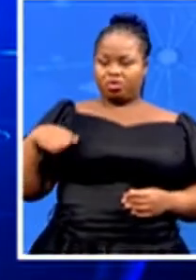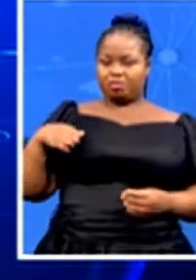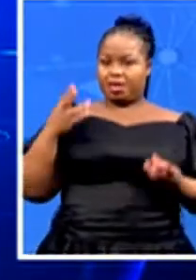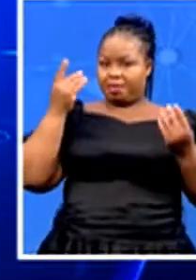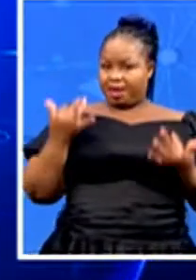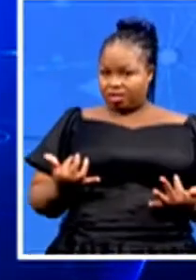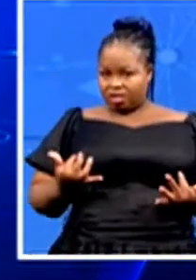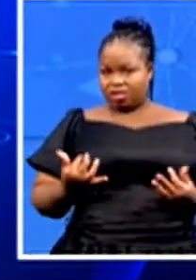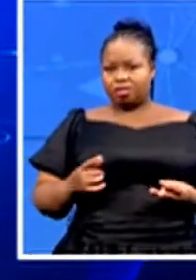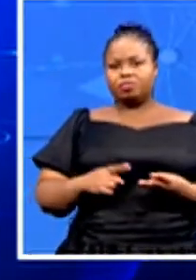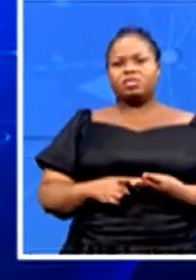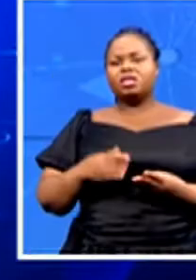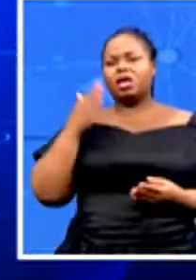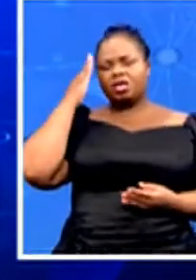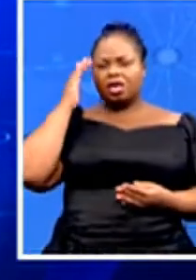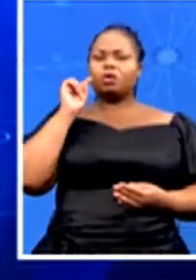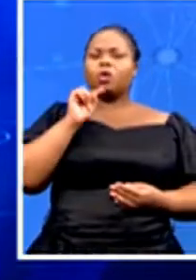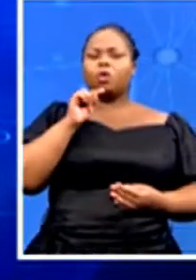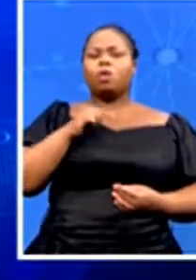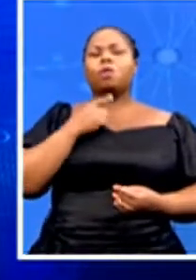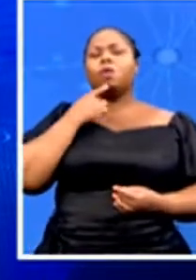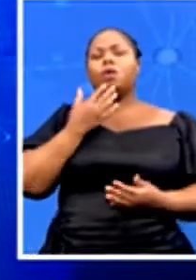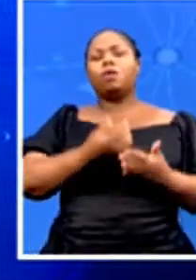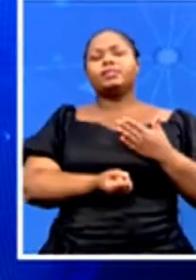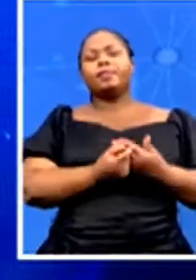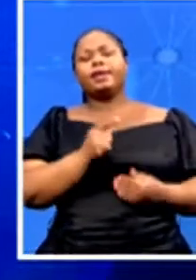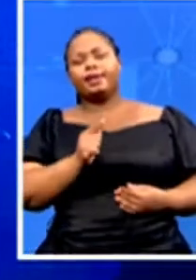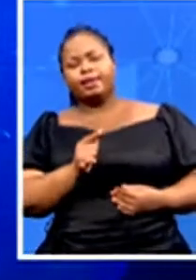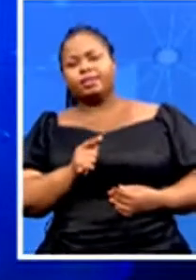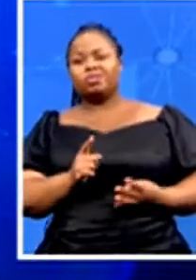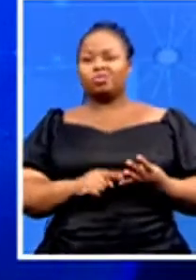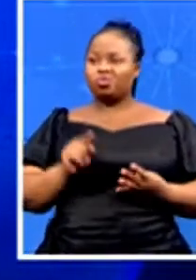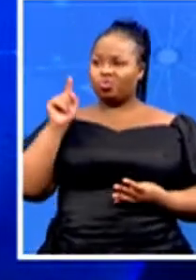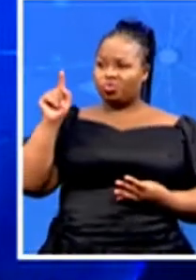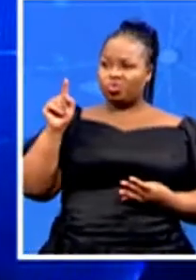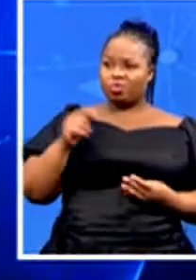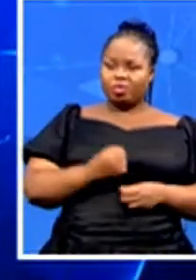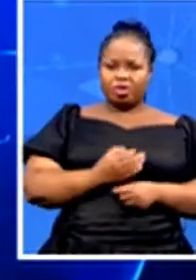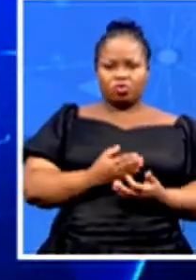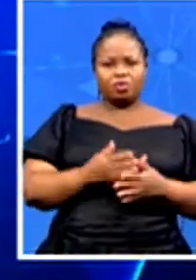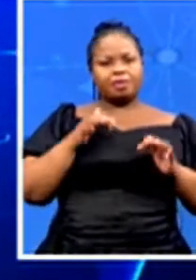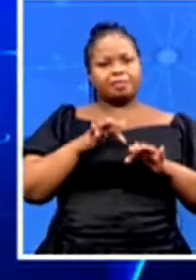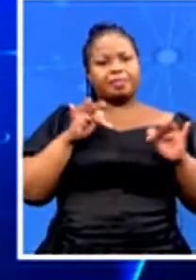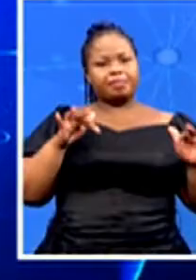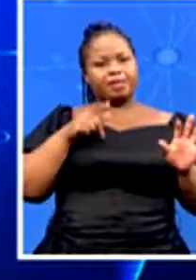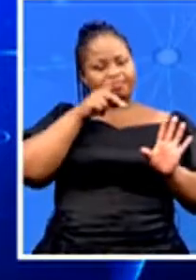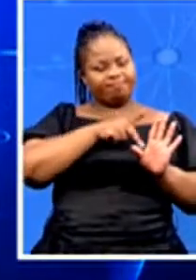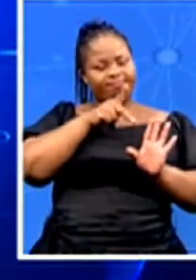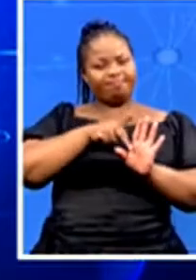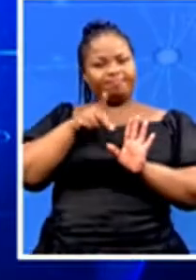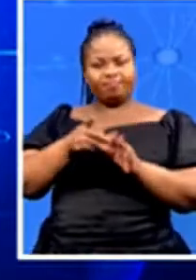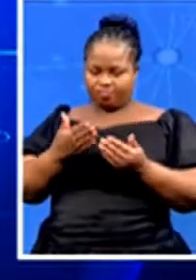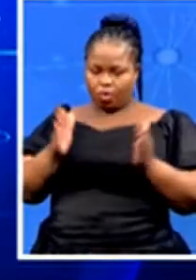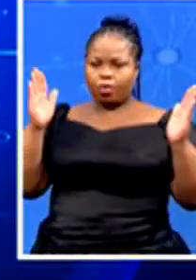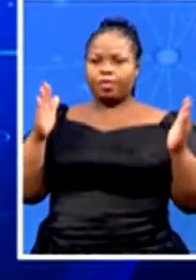Are you going to make sure that the space of public participation is going to be opened enough so that I can also begin to engage